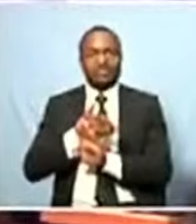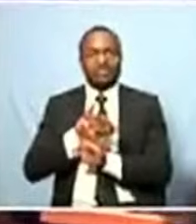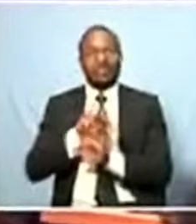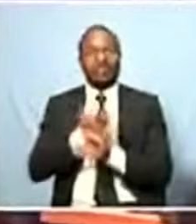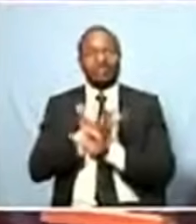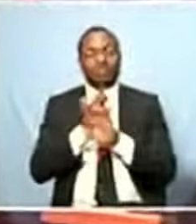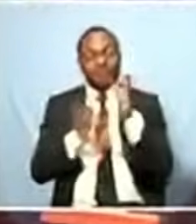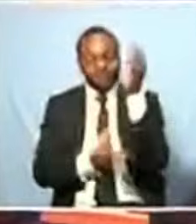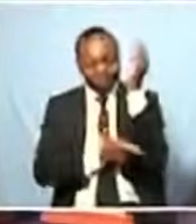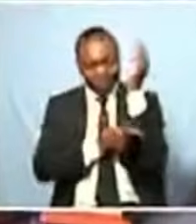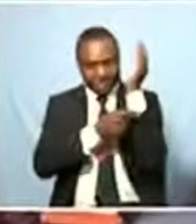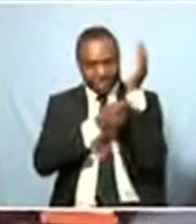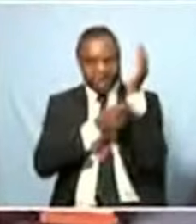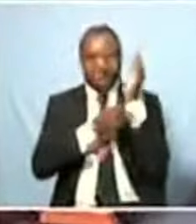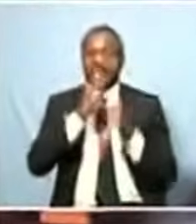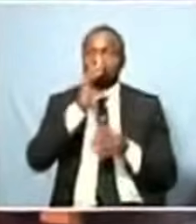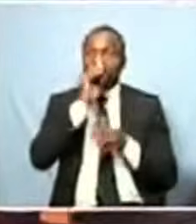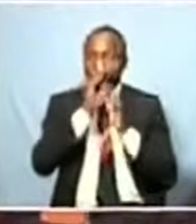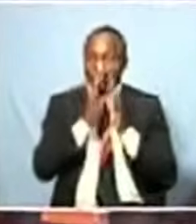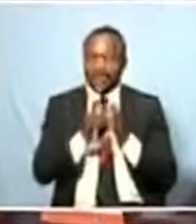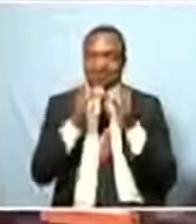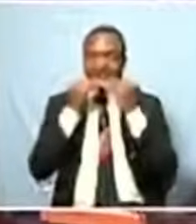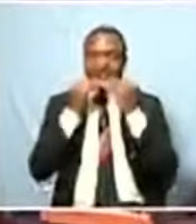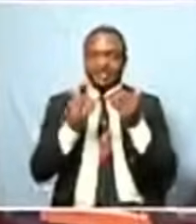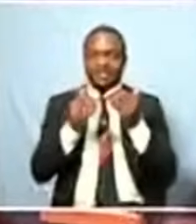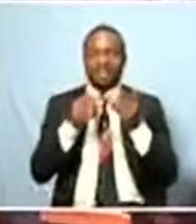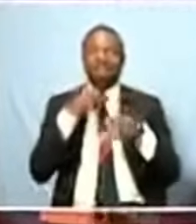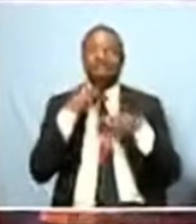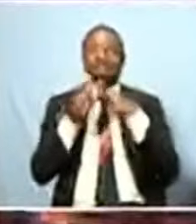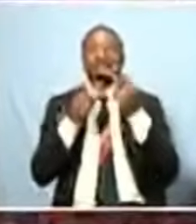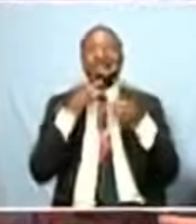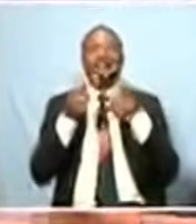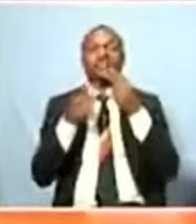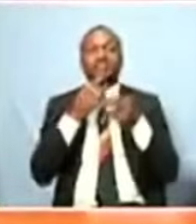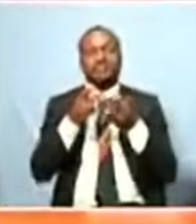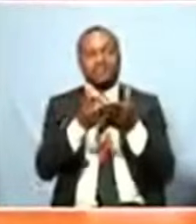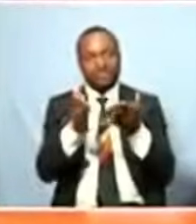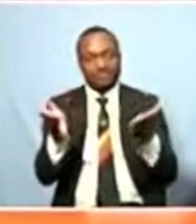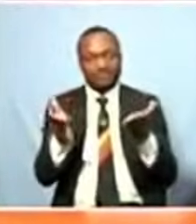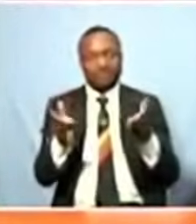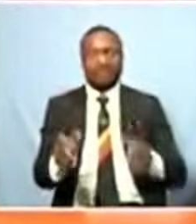development journey. Madam Speaker, I thank you.